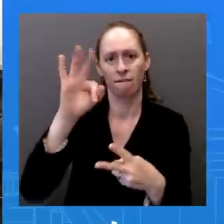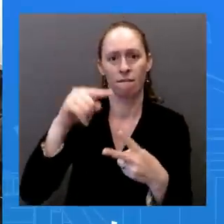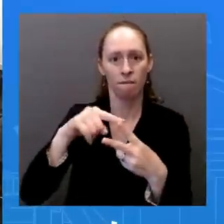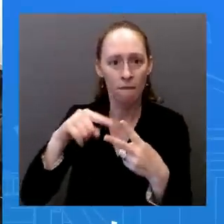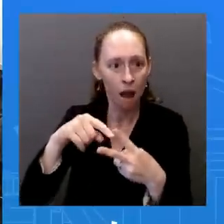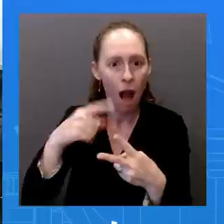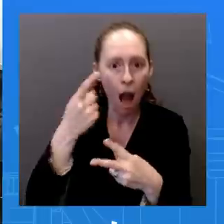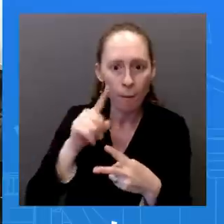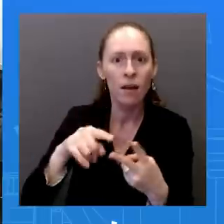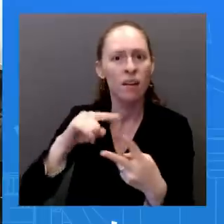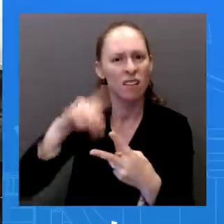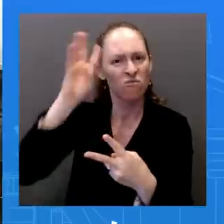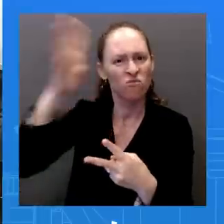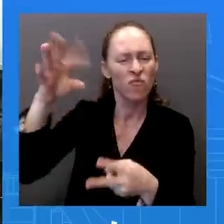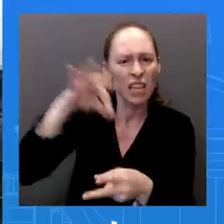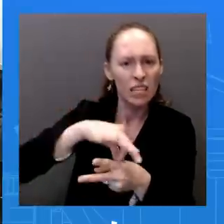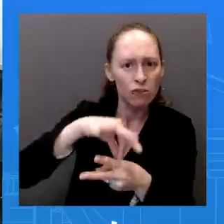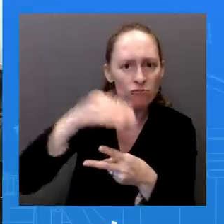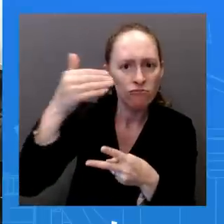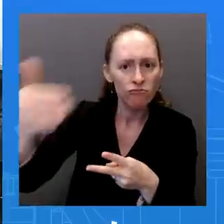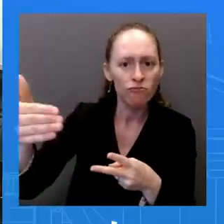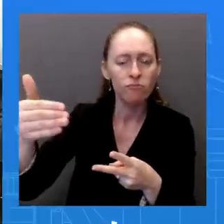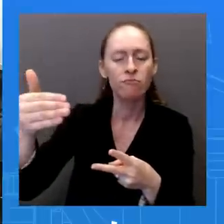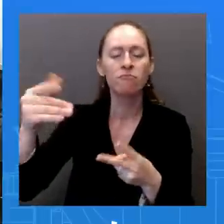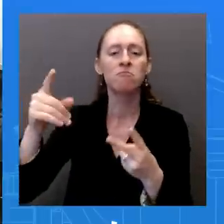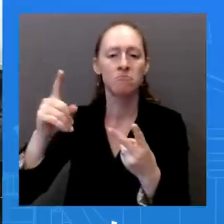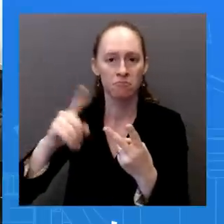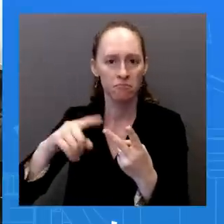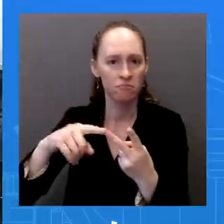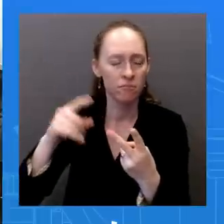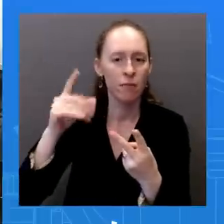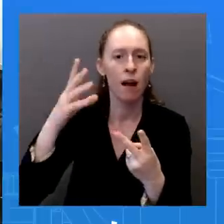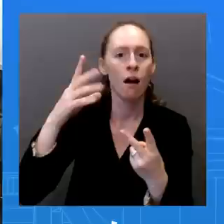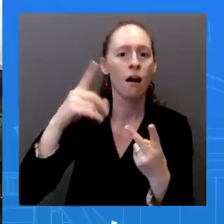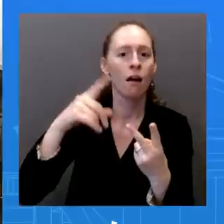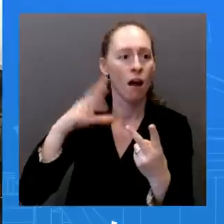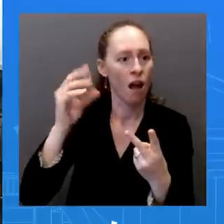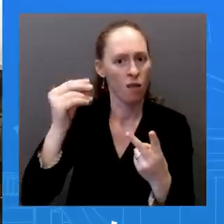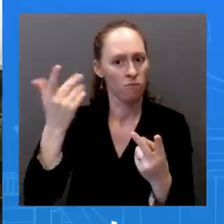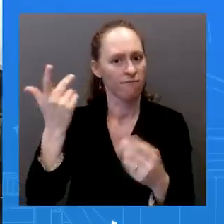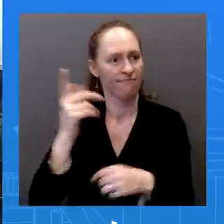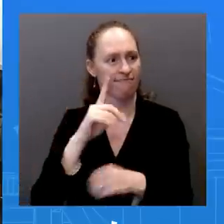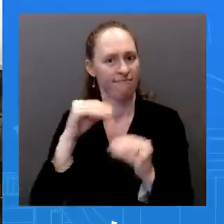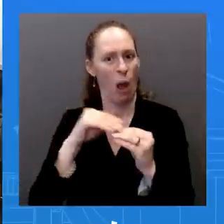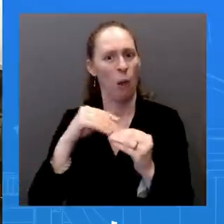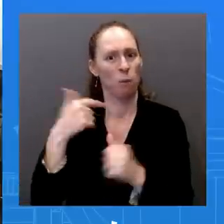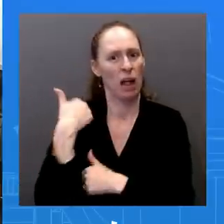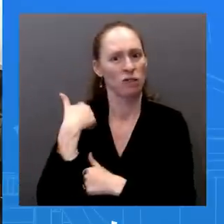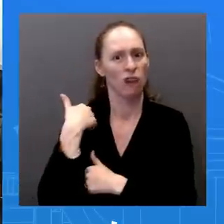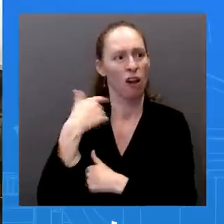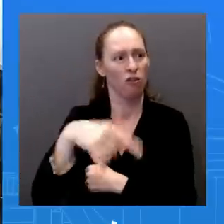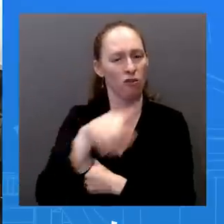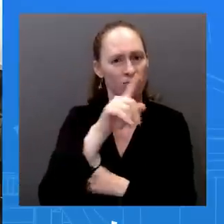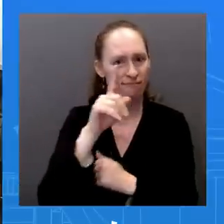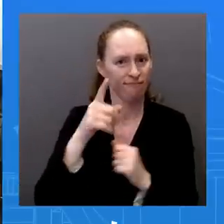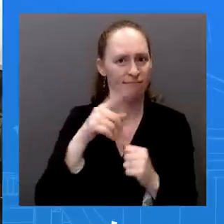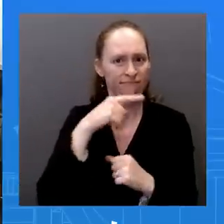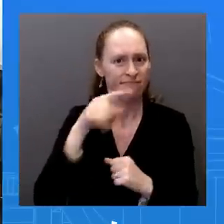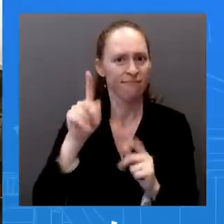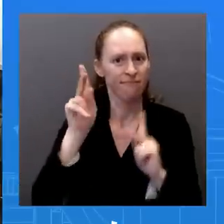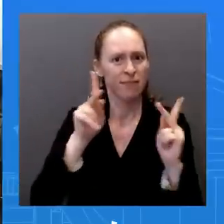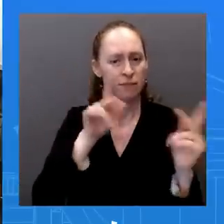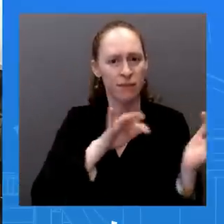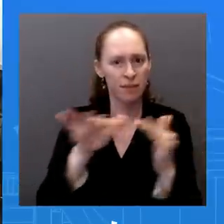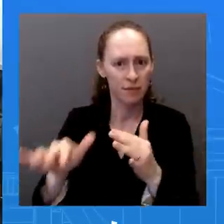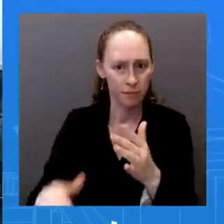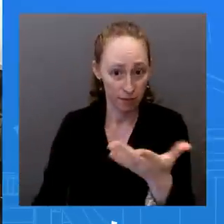ordering at least a partial mobilization, how does that affect your assessment of Ukraine's ability to hold the gains that it has made and